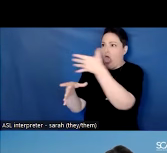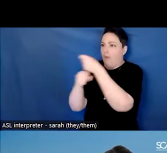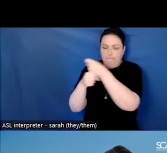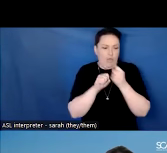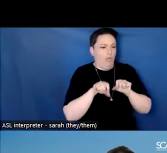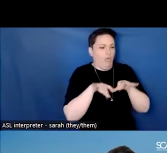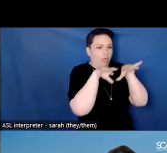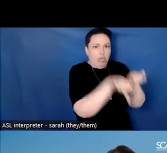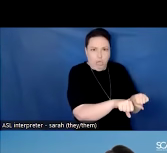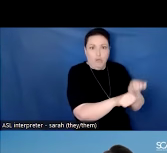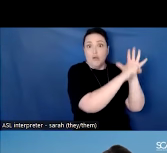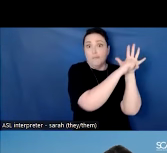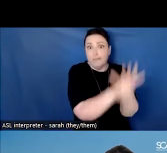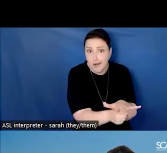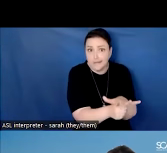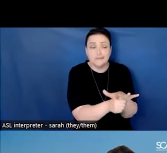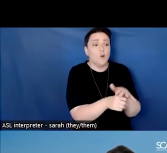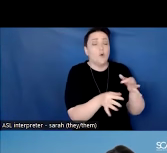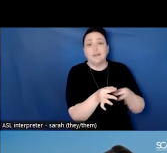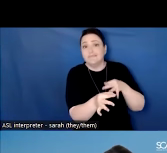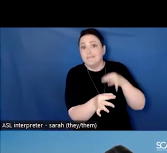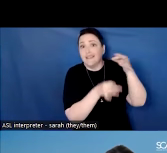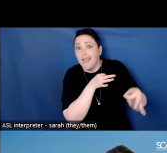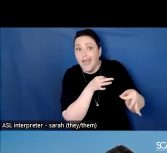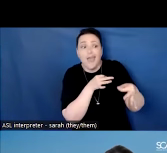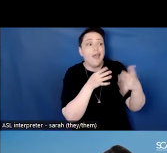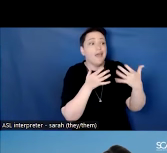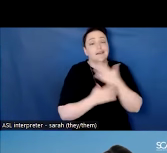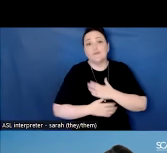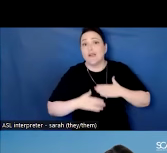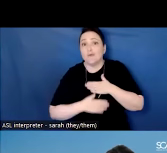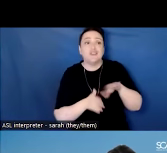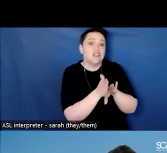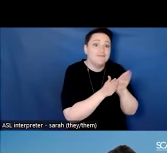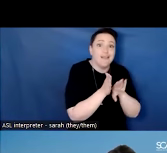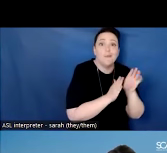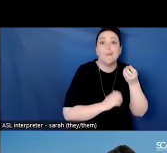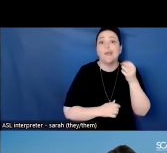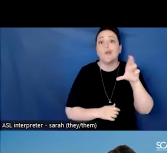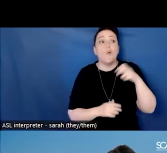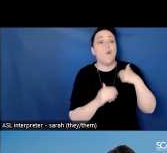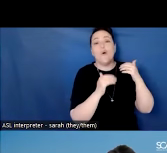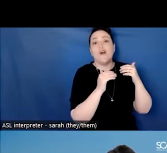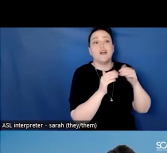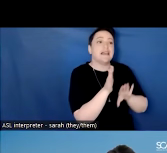the delay of social, economic, or recreational development or advancement.